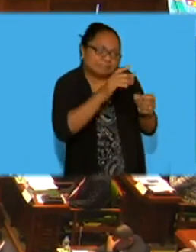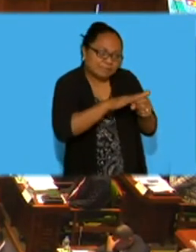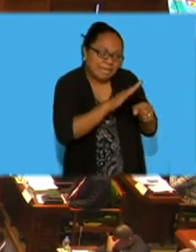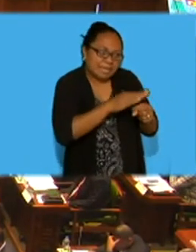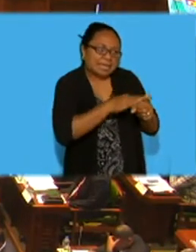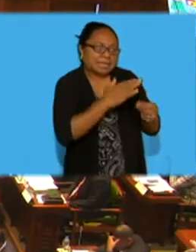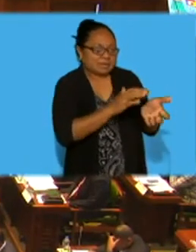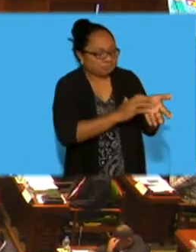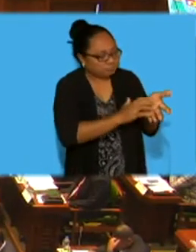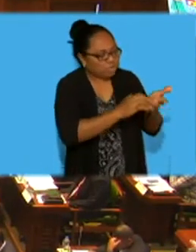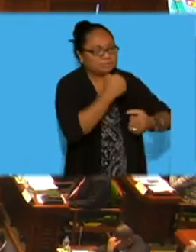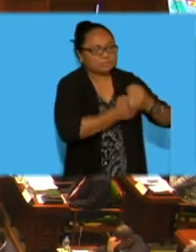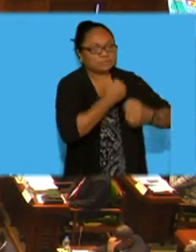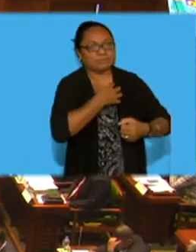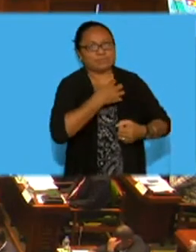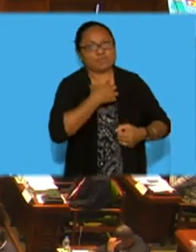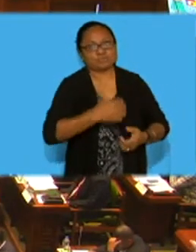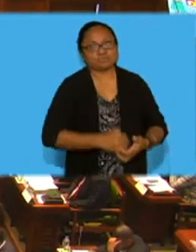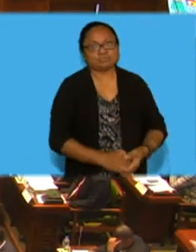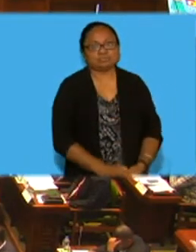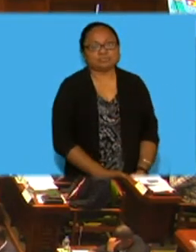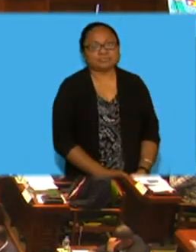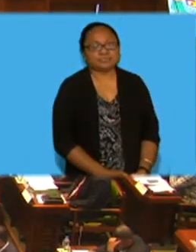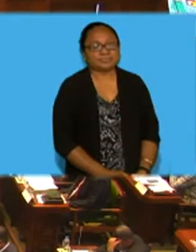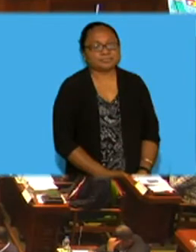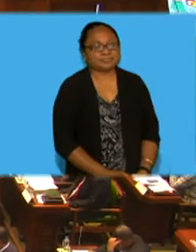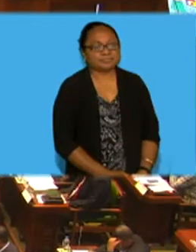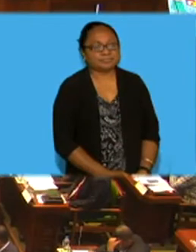device? Thank you, Madam Speaker. Honorable Minister.